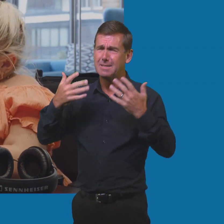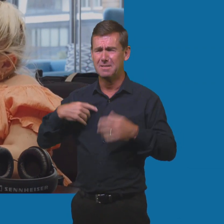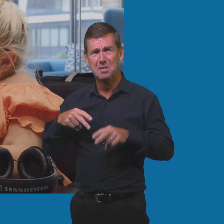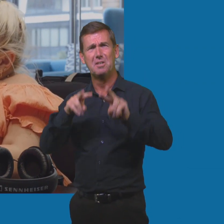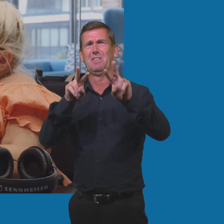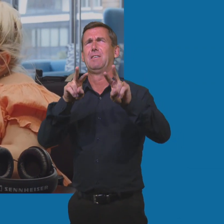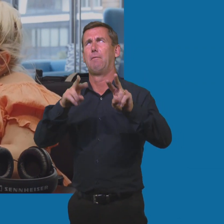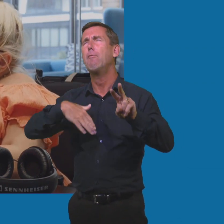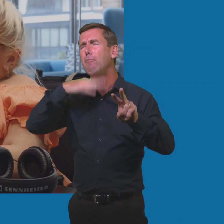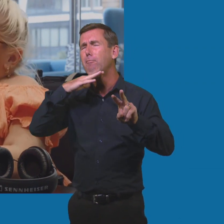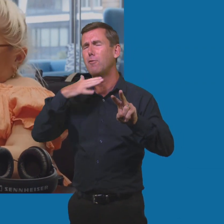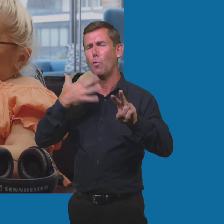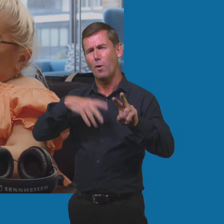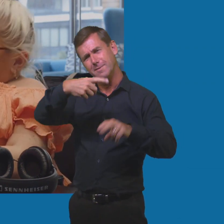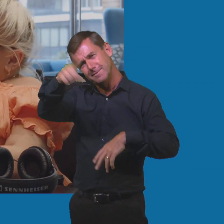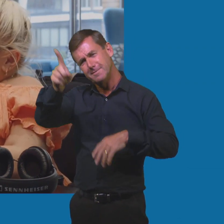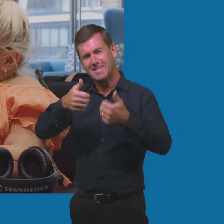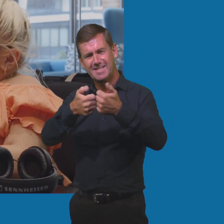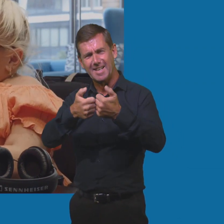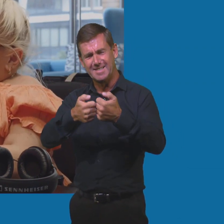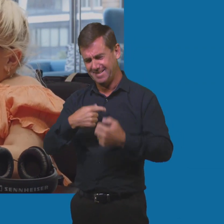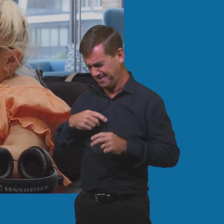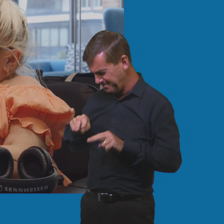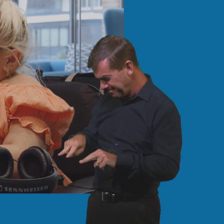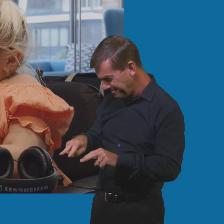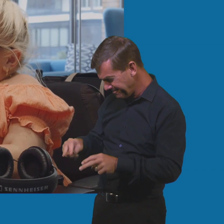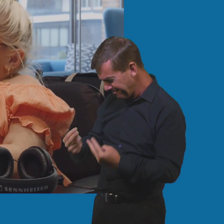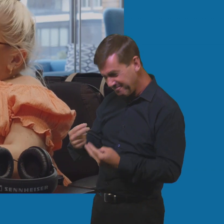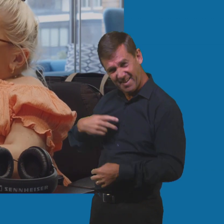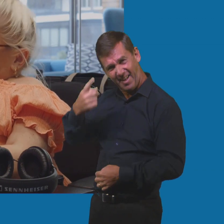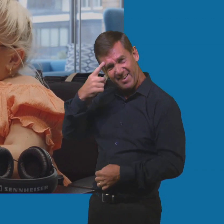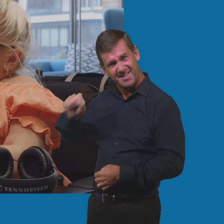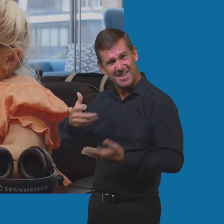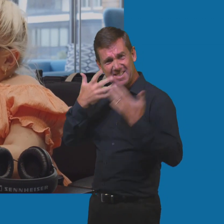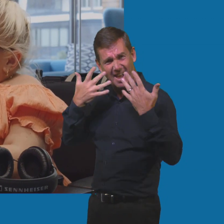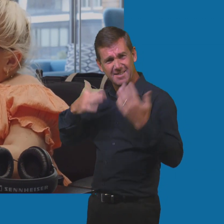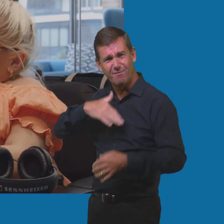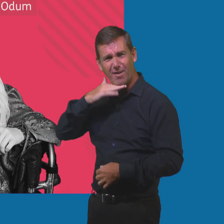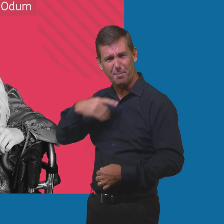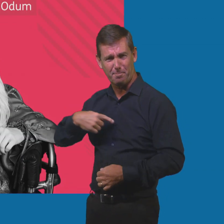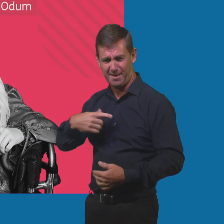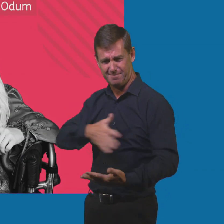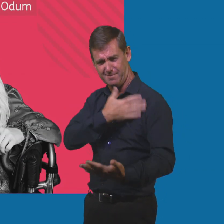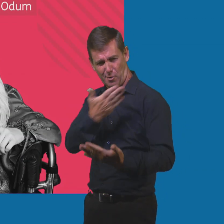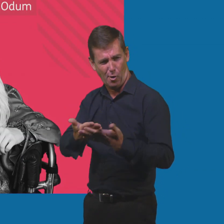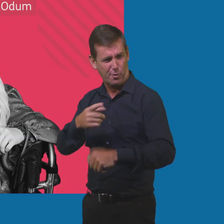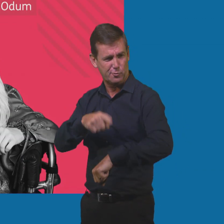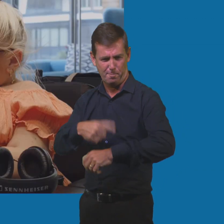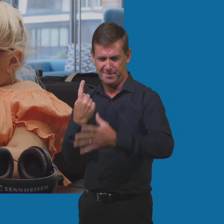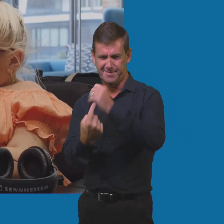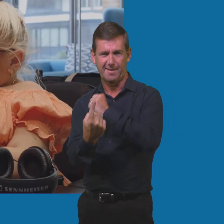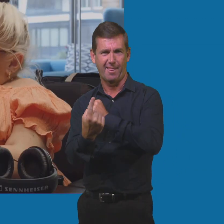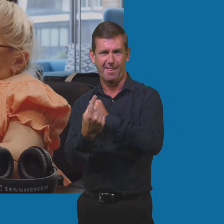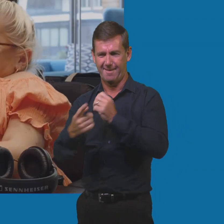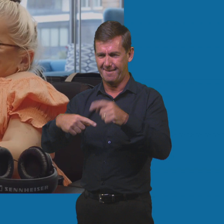somebody to go out with because they're sick of me, I think, at this point. Long-term single right here.